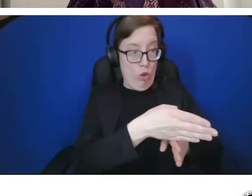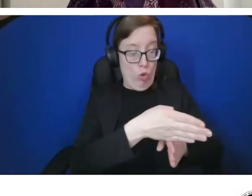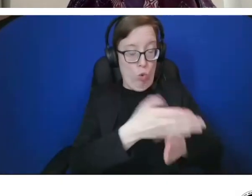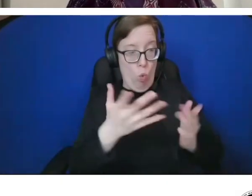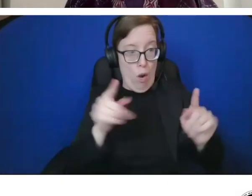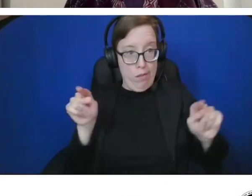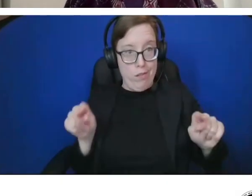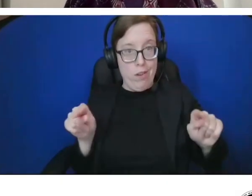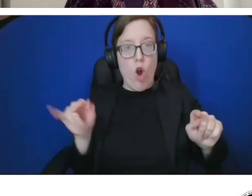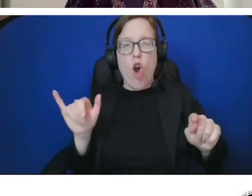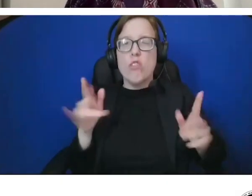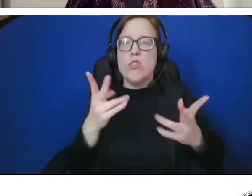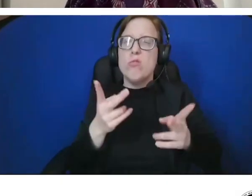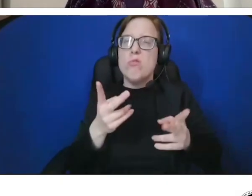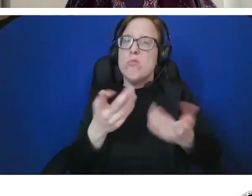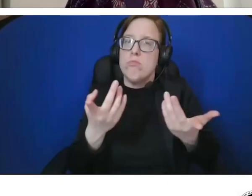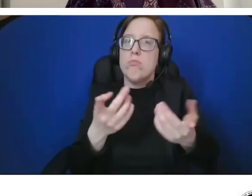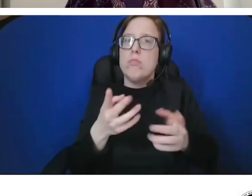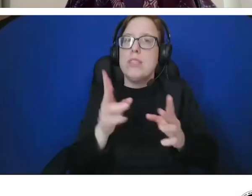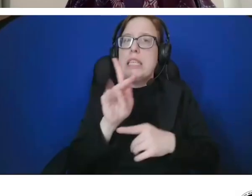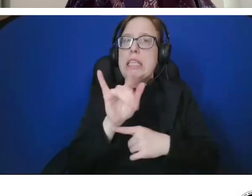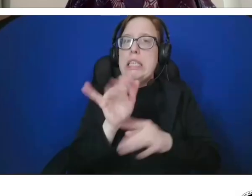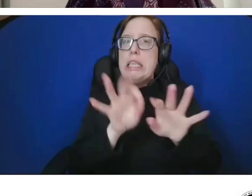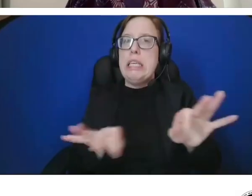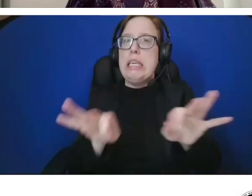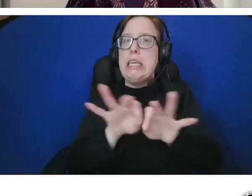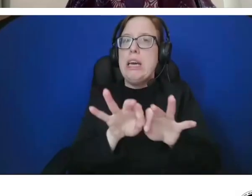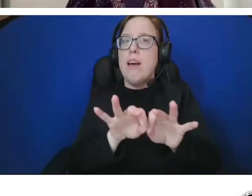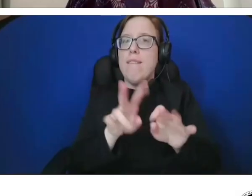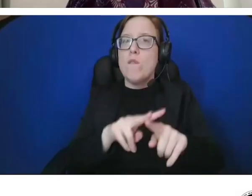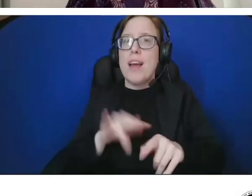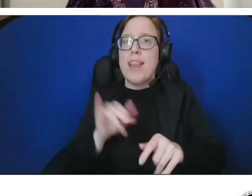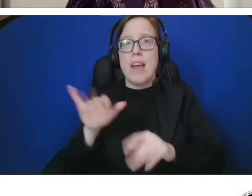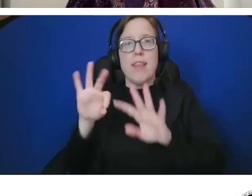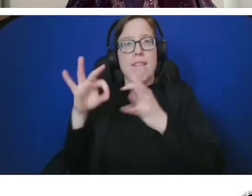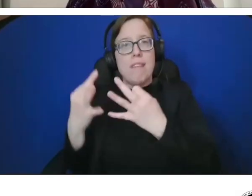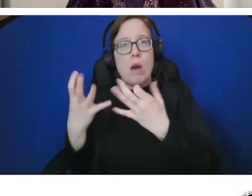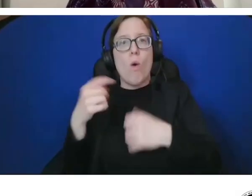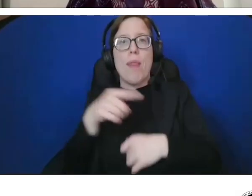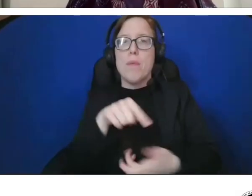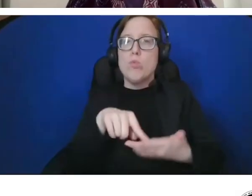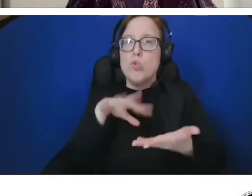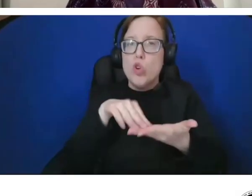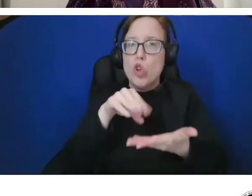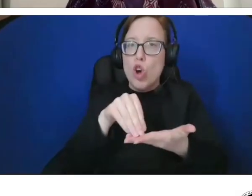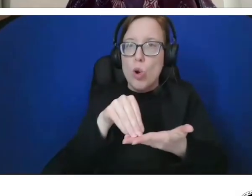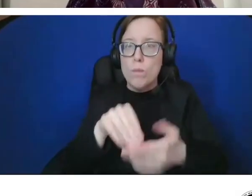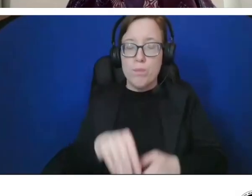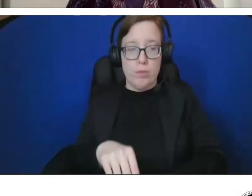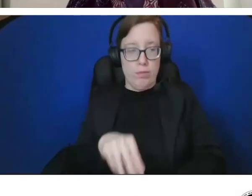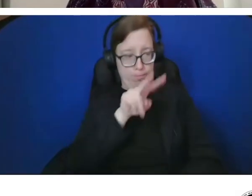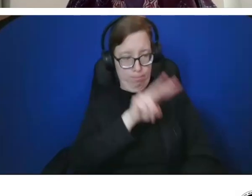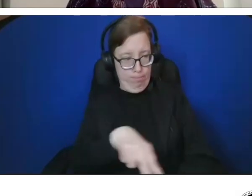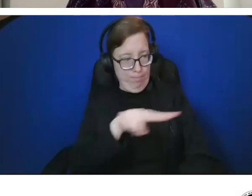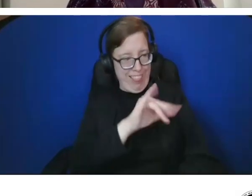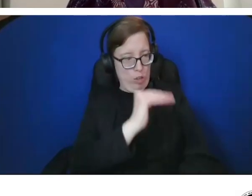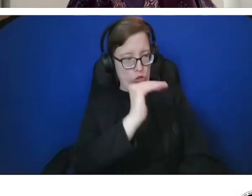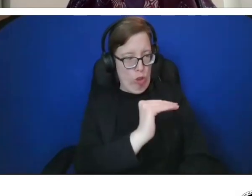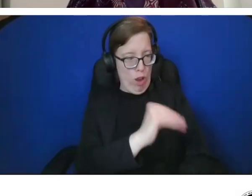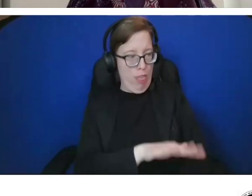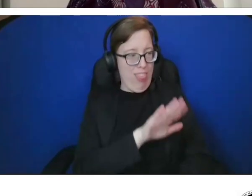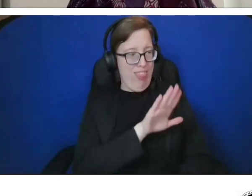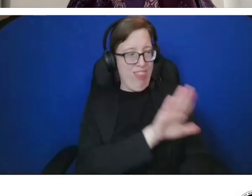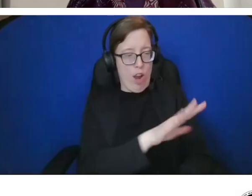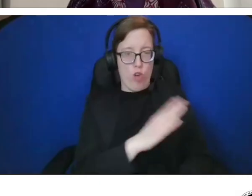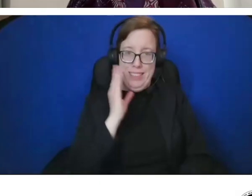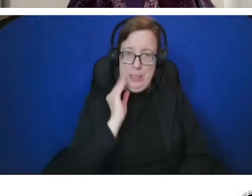but also just key vocabulary that the family and others wanted this child to learn. So when you look at the child and you think